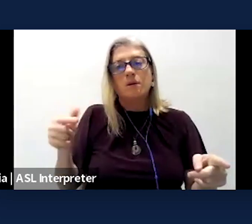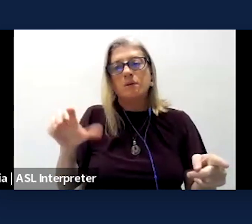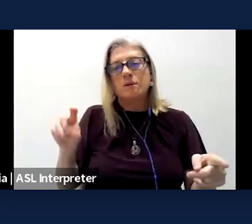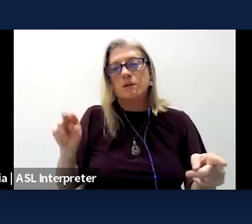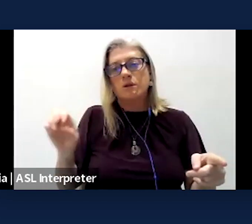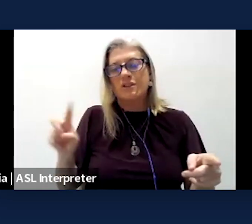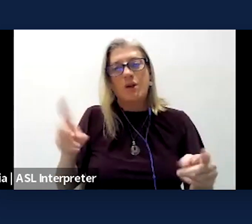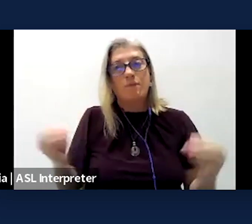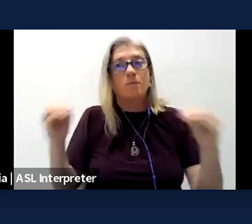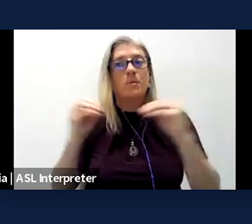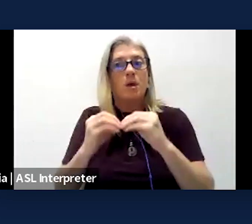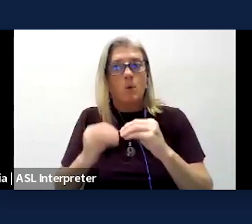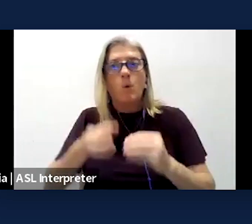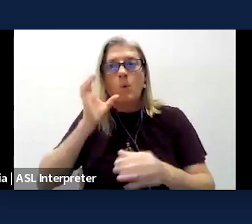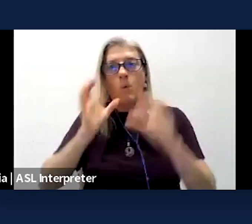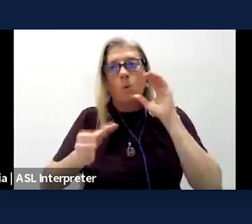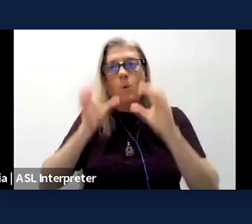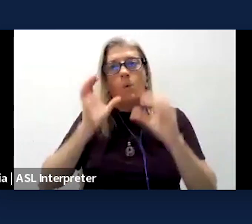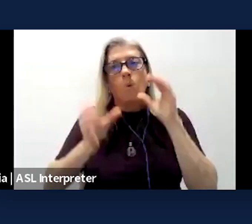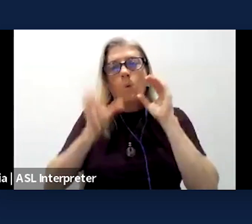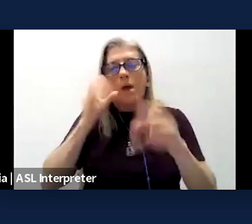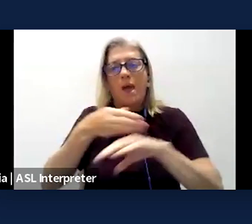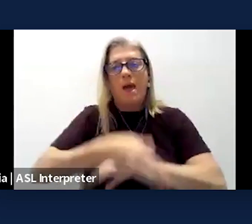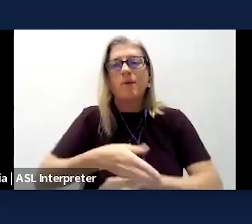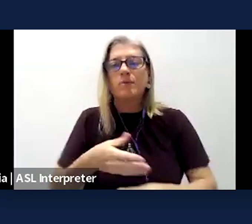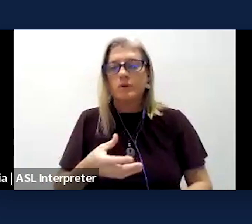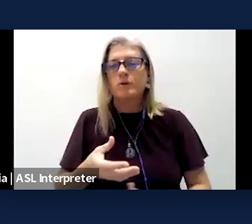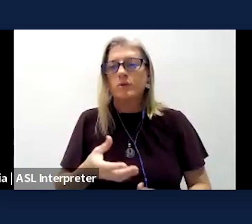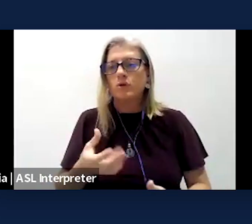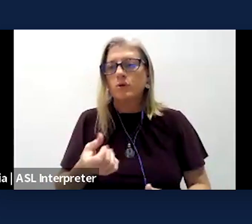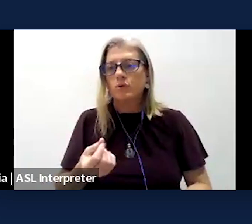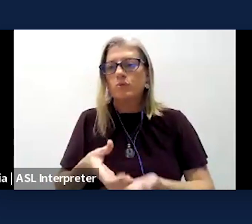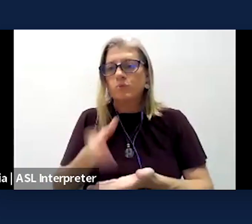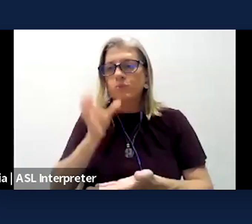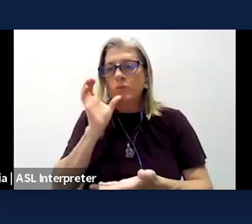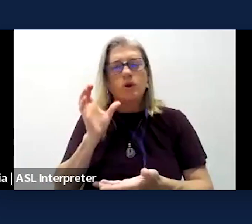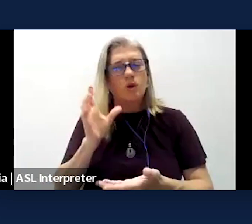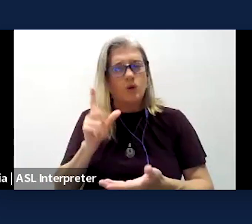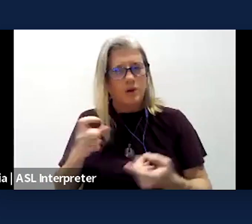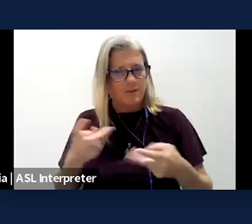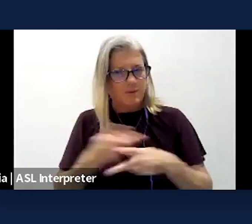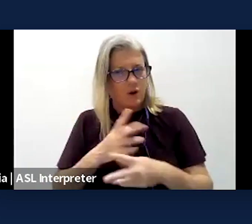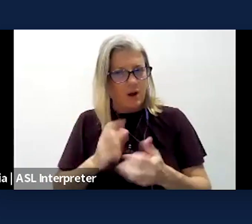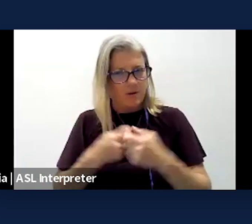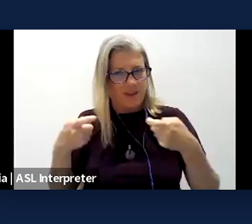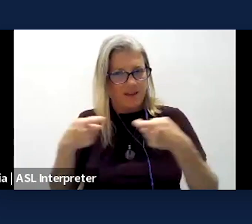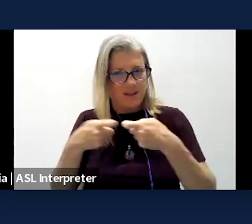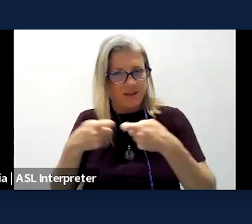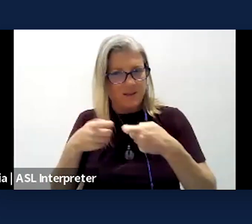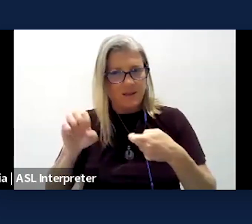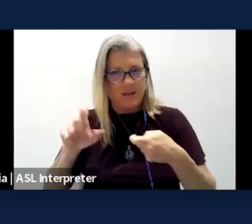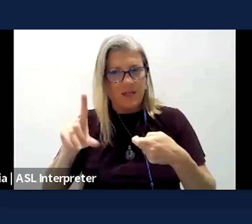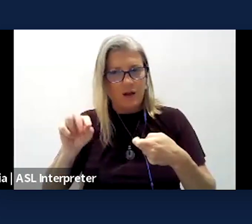extra hydrated after you take it. And don't you have to get like electrolytes and stuff back, like from Gatorade, stuff like that with